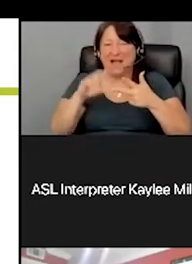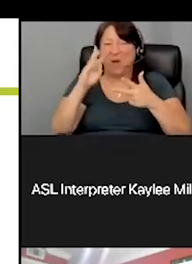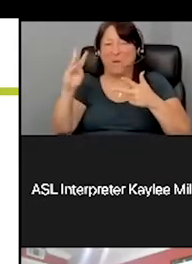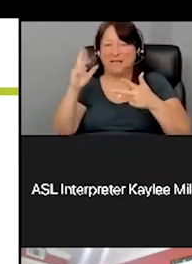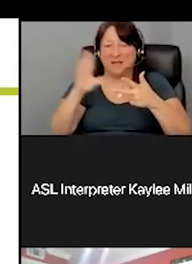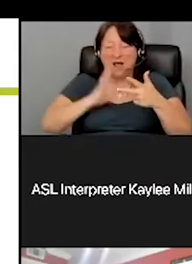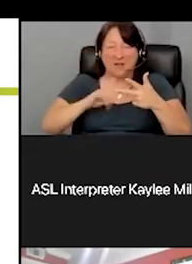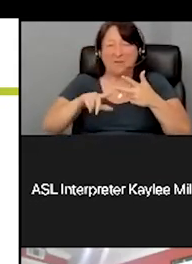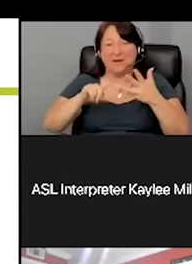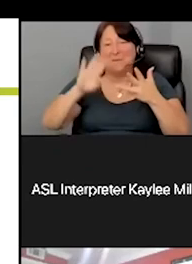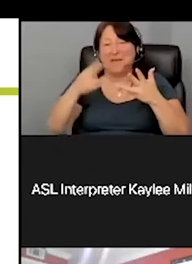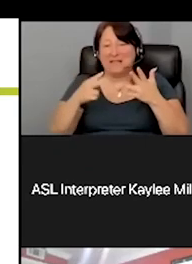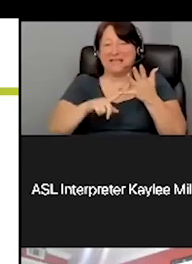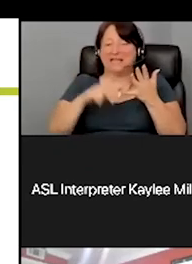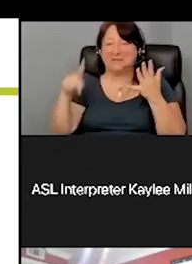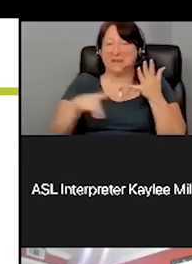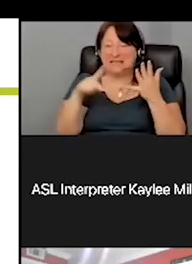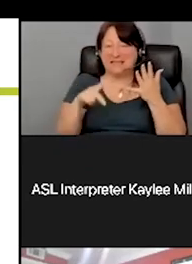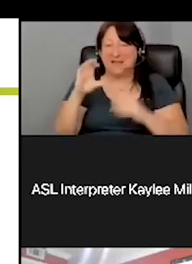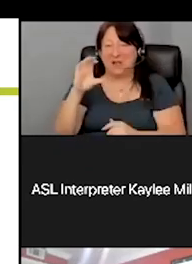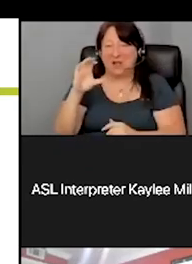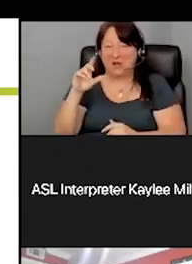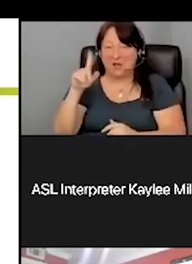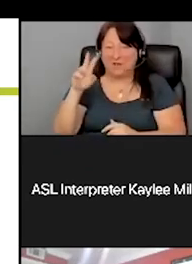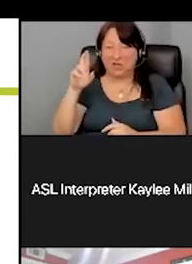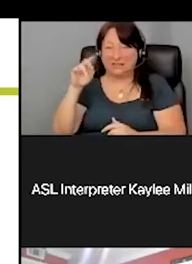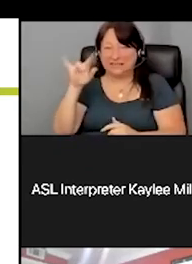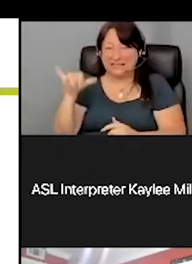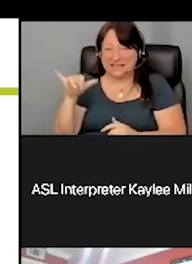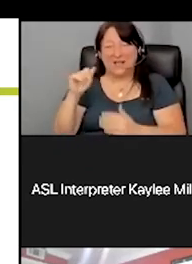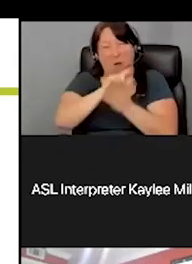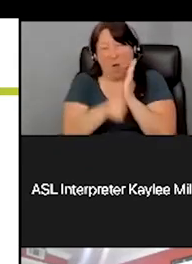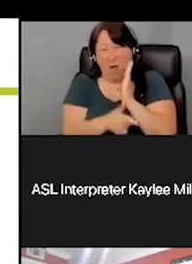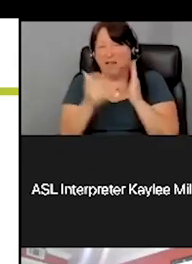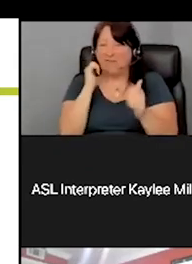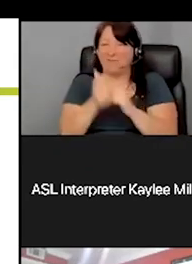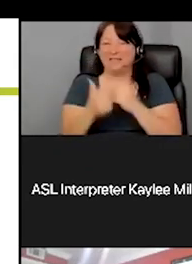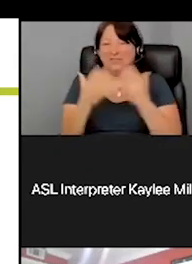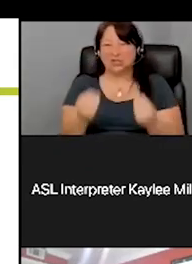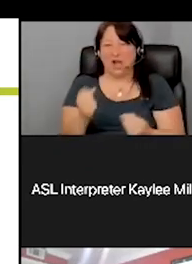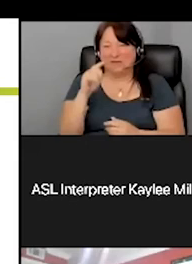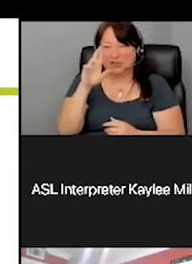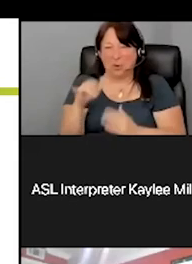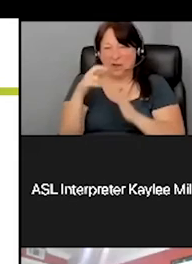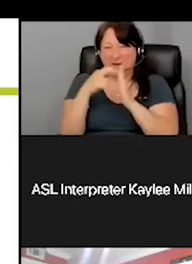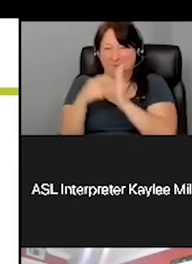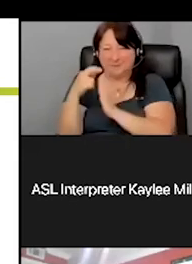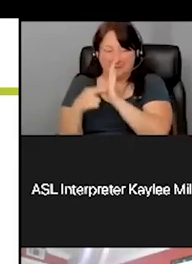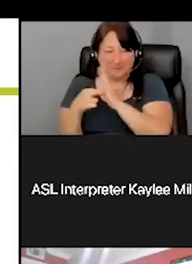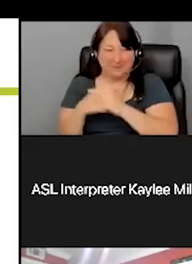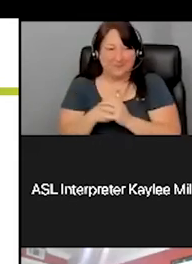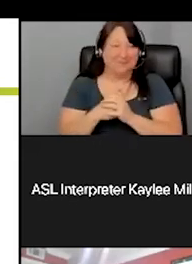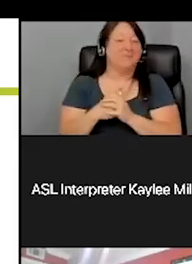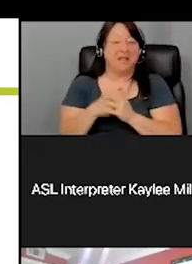Hills, Pasadena, and Culver City have all passed soft story ordinances. This figure, what it shows you